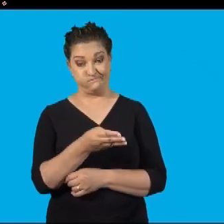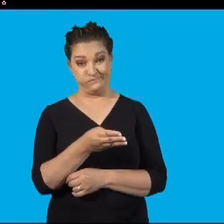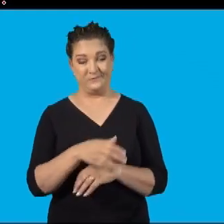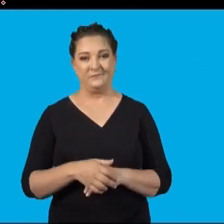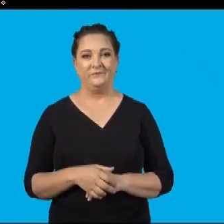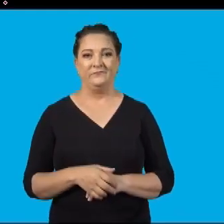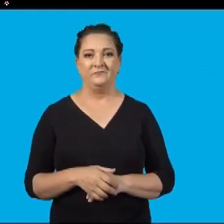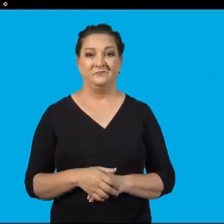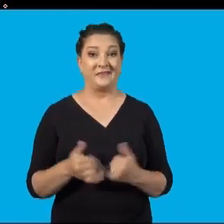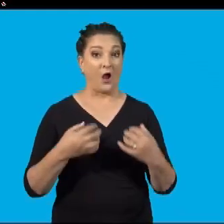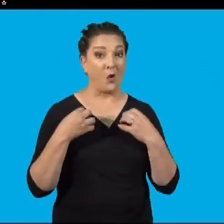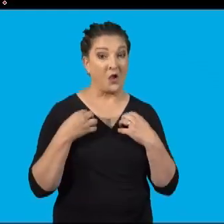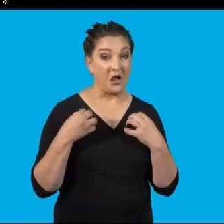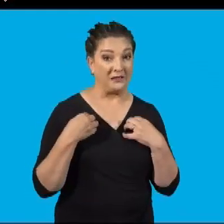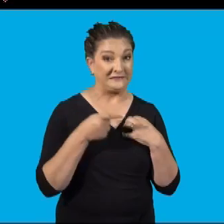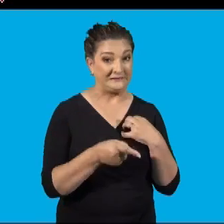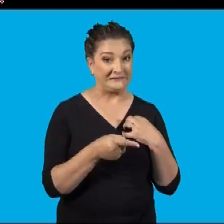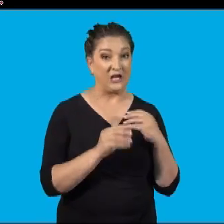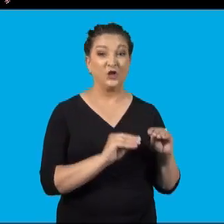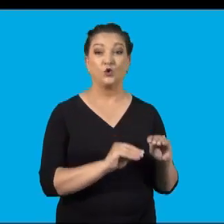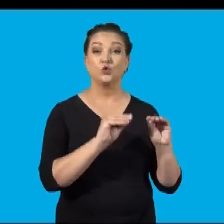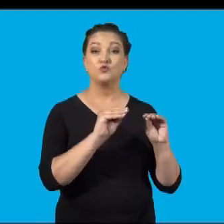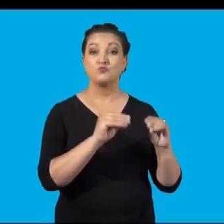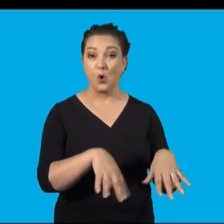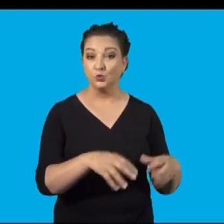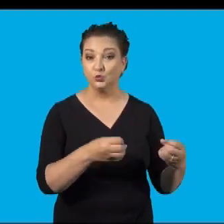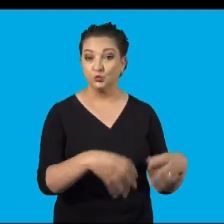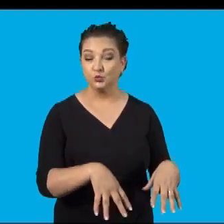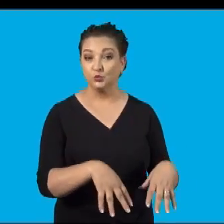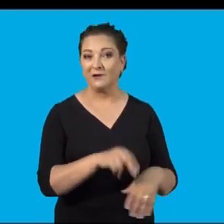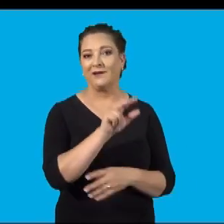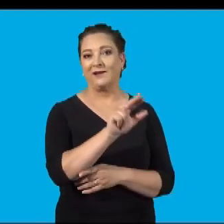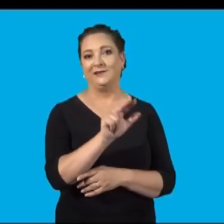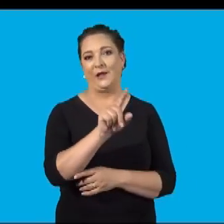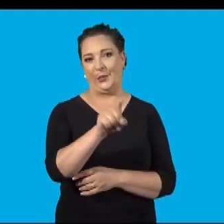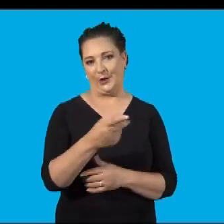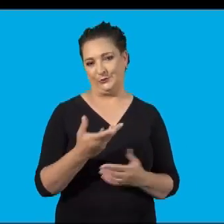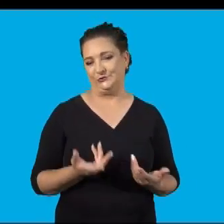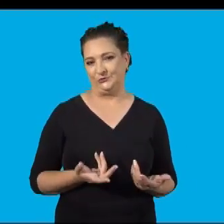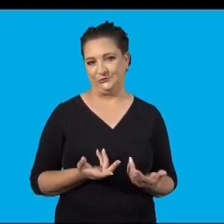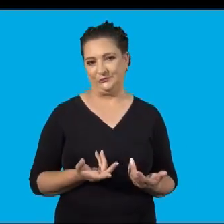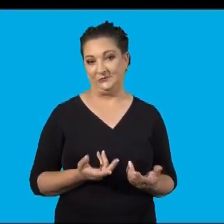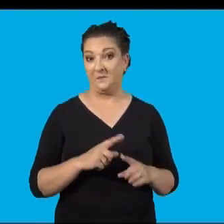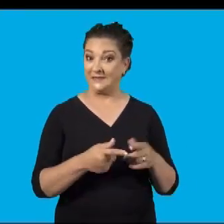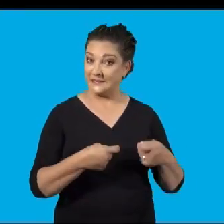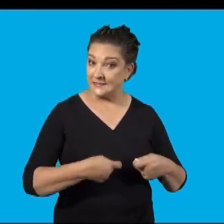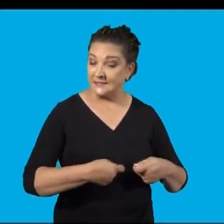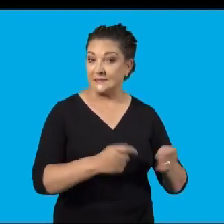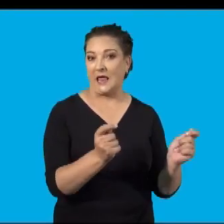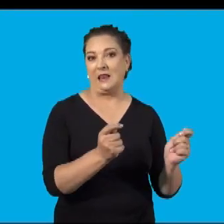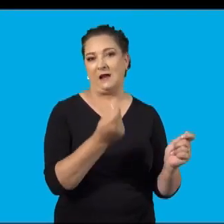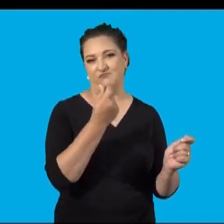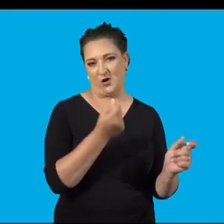173,600, then you now say this asset was disposed at 88,000. So you now